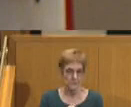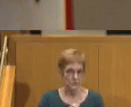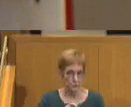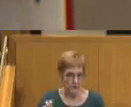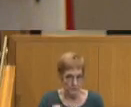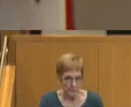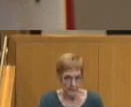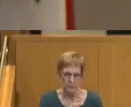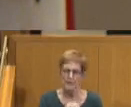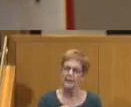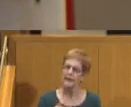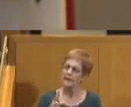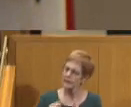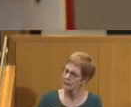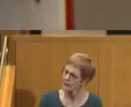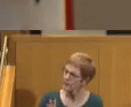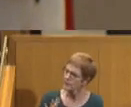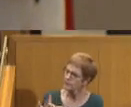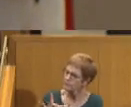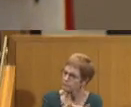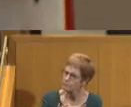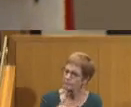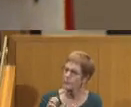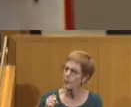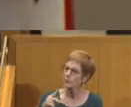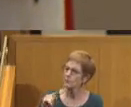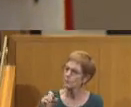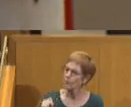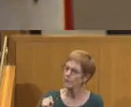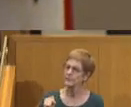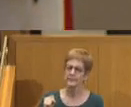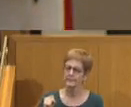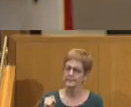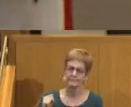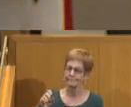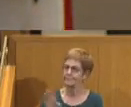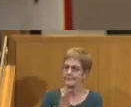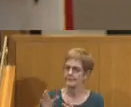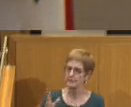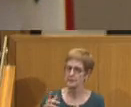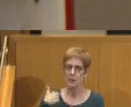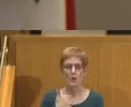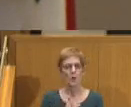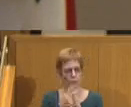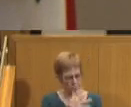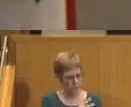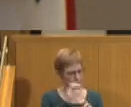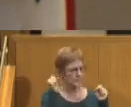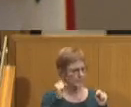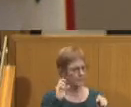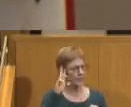indicate that she's over sort of there behind Joe Bruno, sitting next to the guy with the white hair.